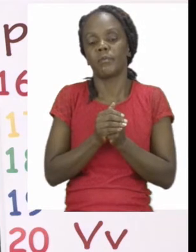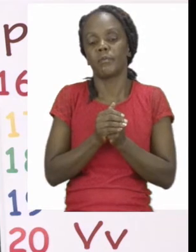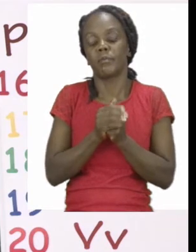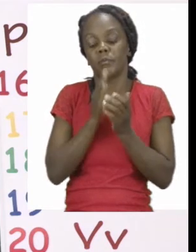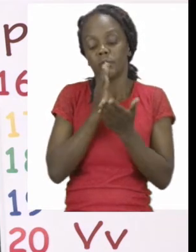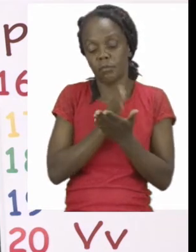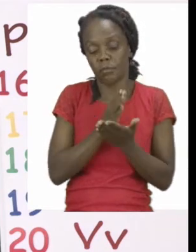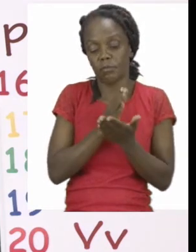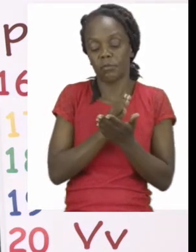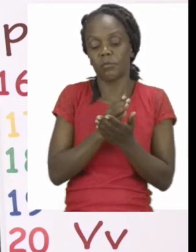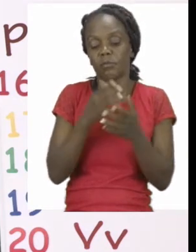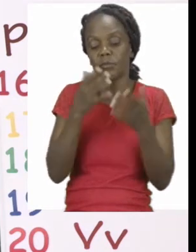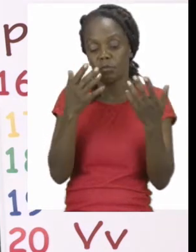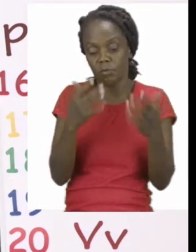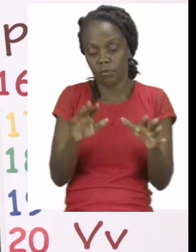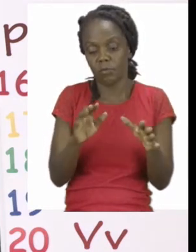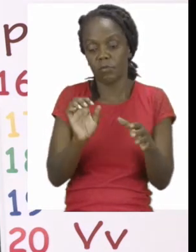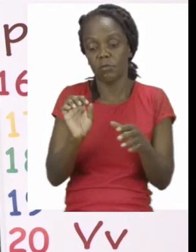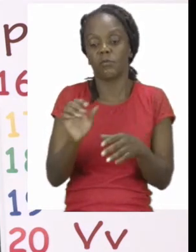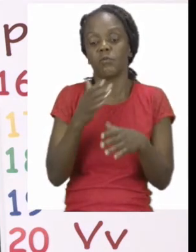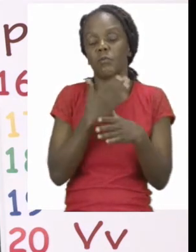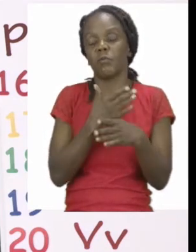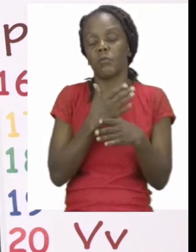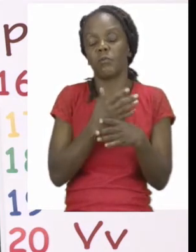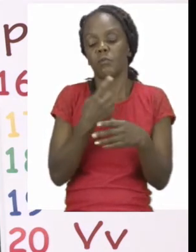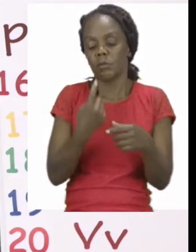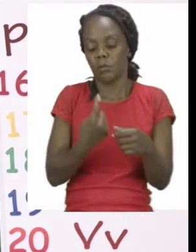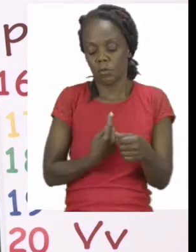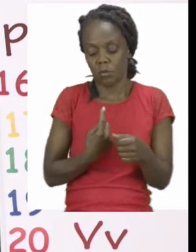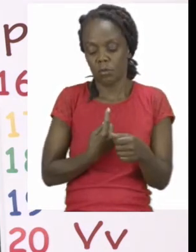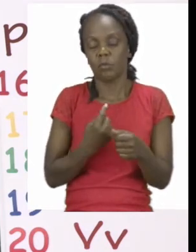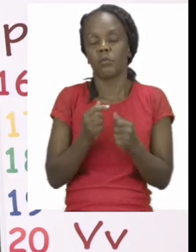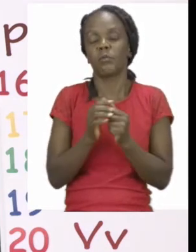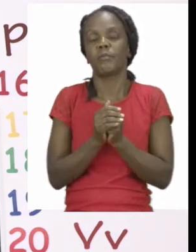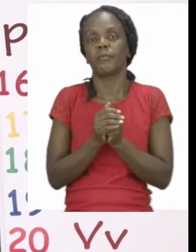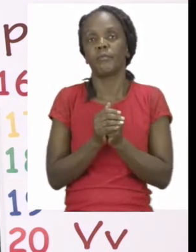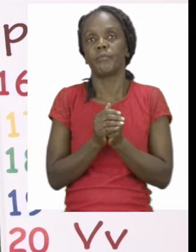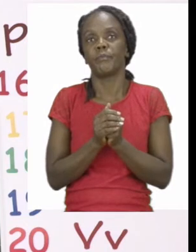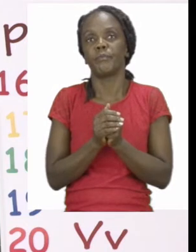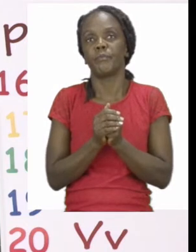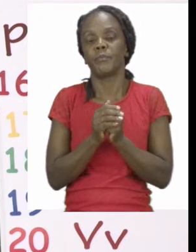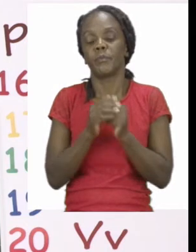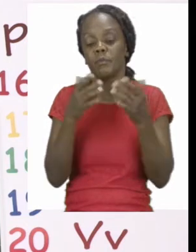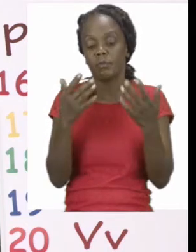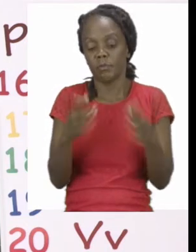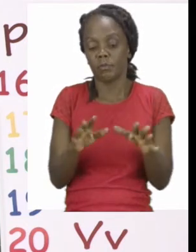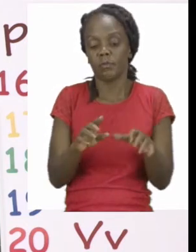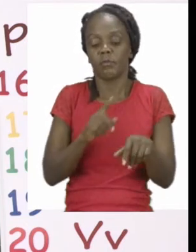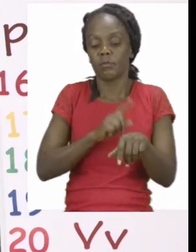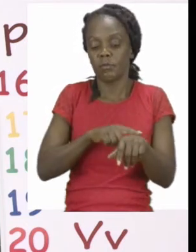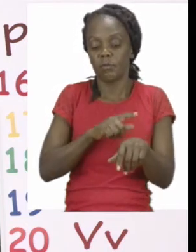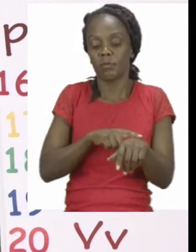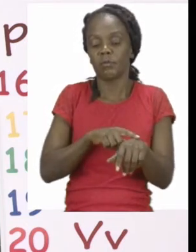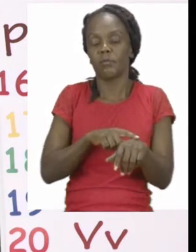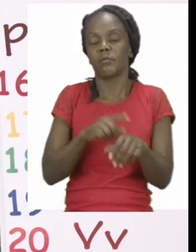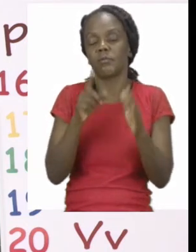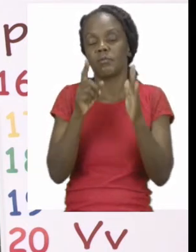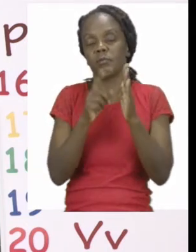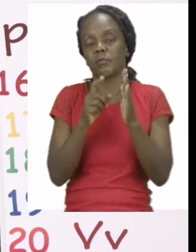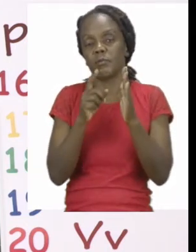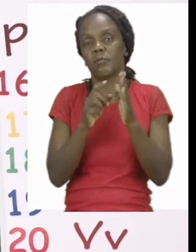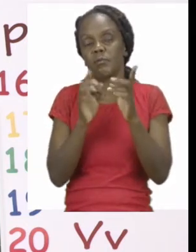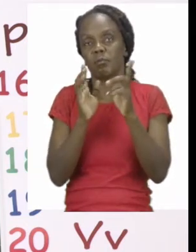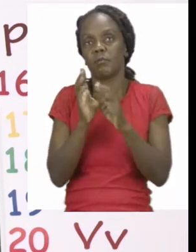yourself. Now that we are done with the lesson, let us sanitize. So, we are going to start